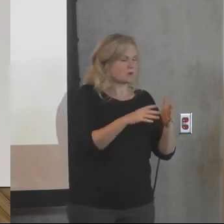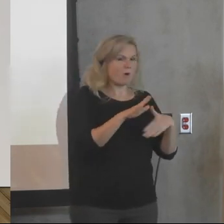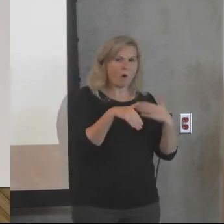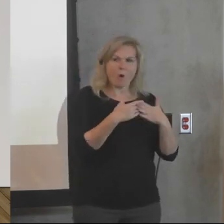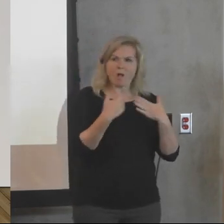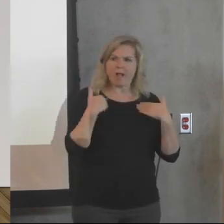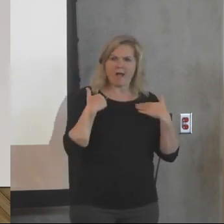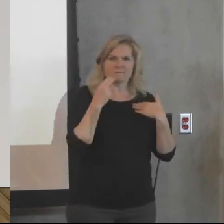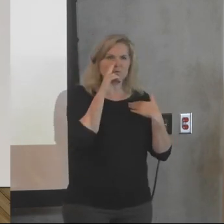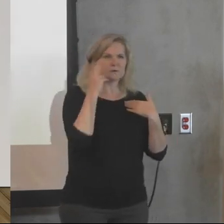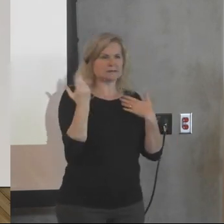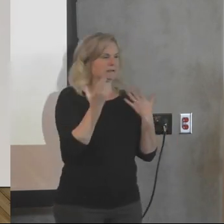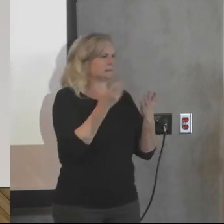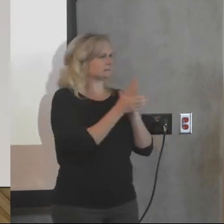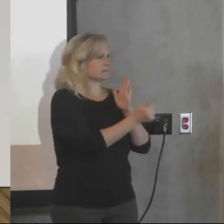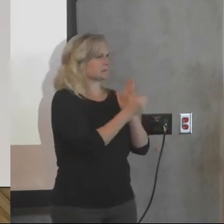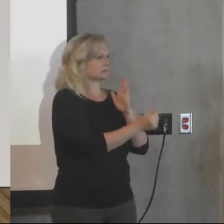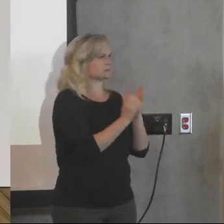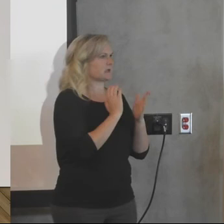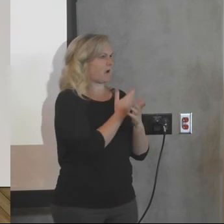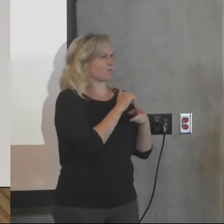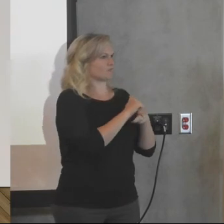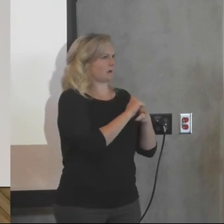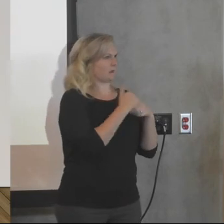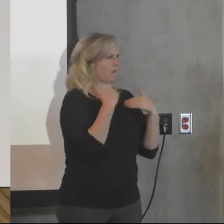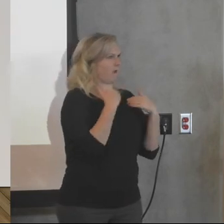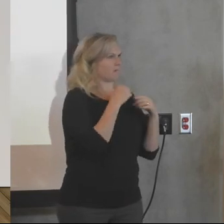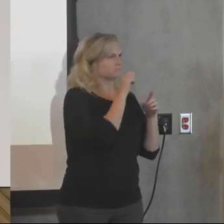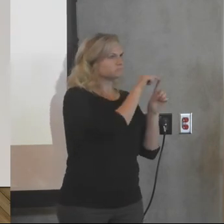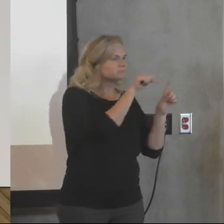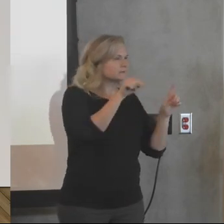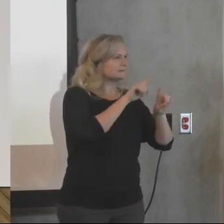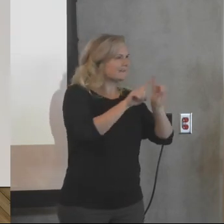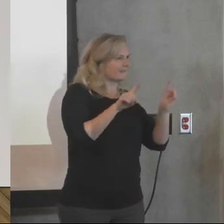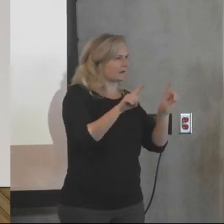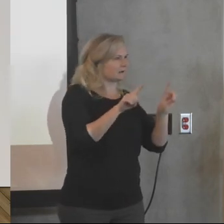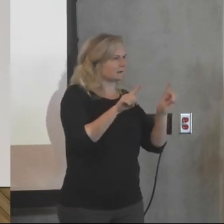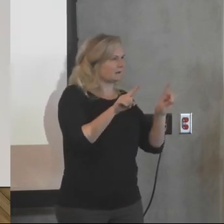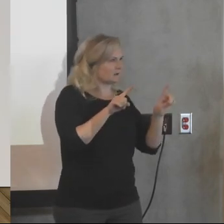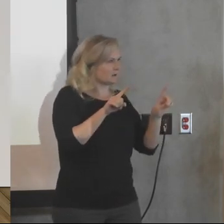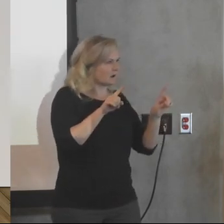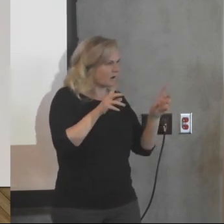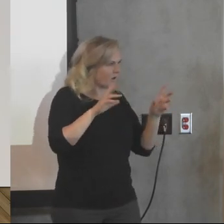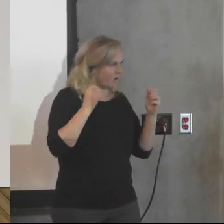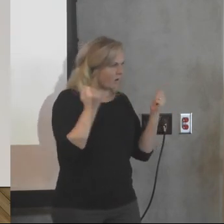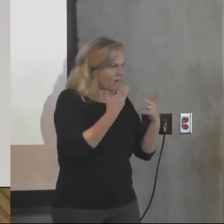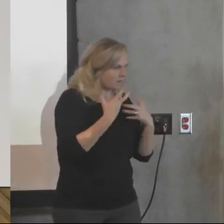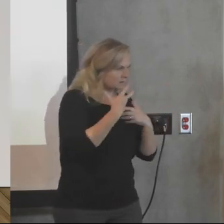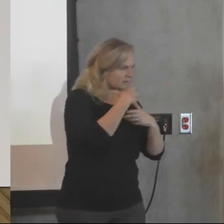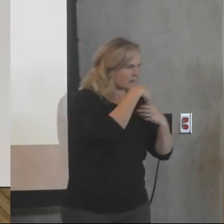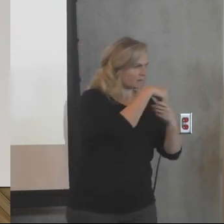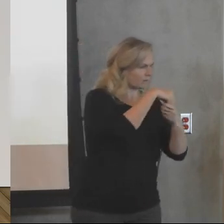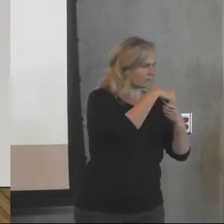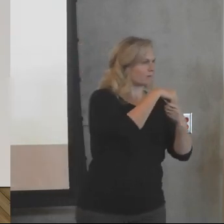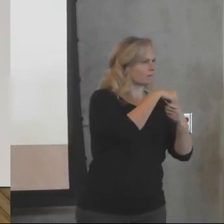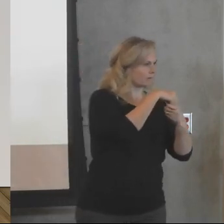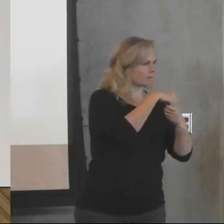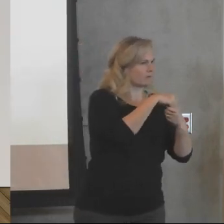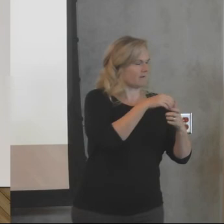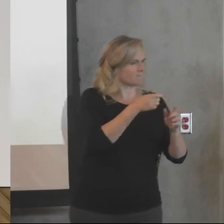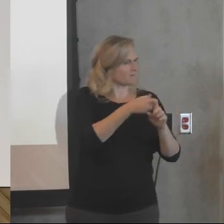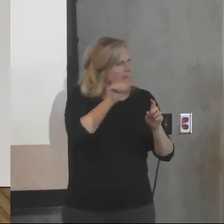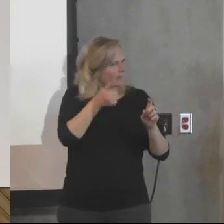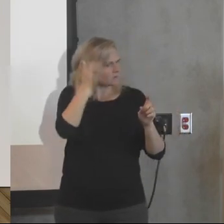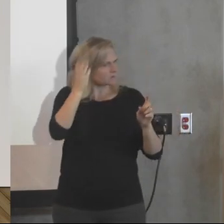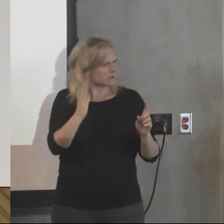unique to the picture in terms of our training. And I've learned already this morning from the other speakers